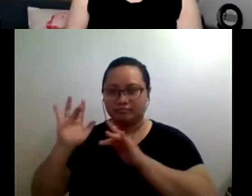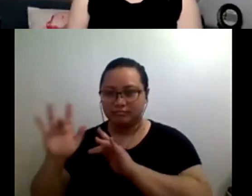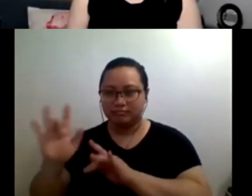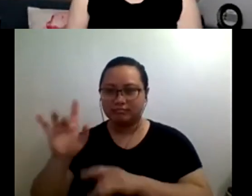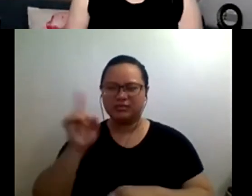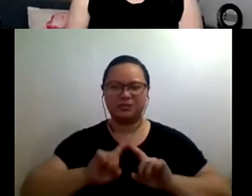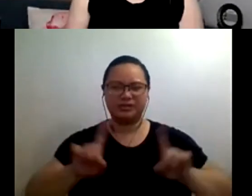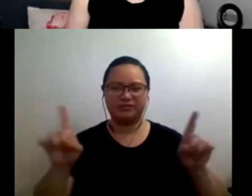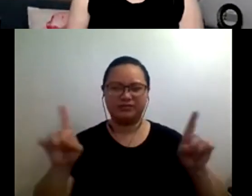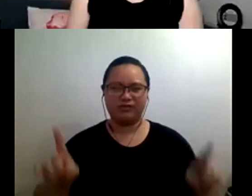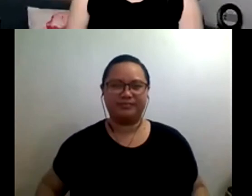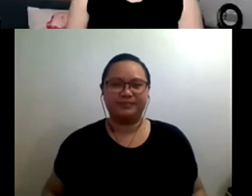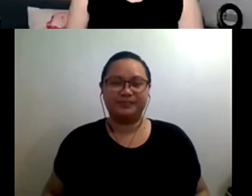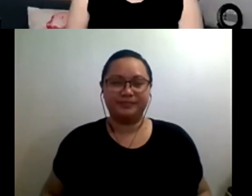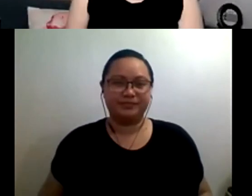Sir TQ?